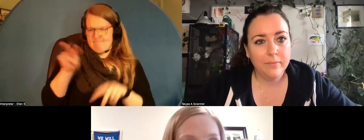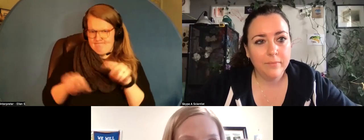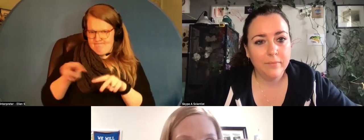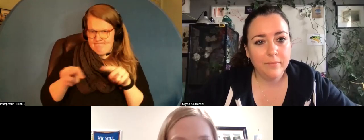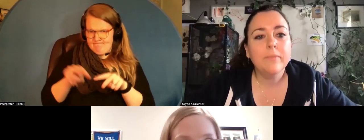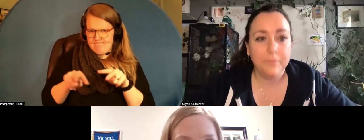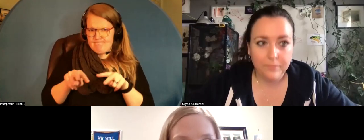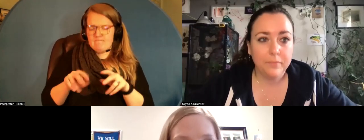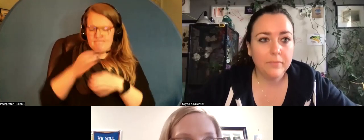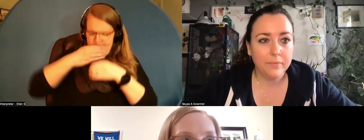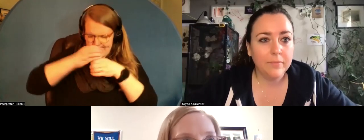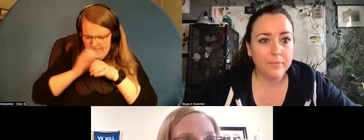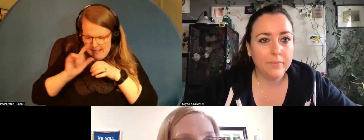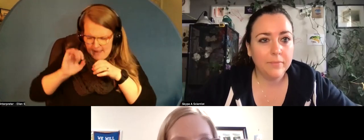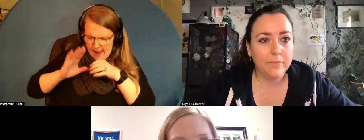some laboratory